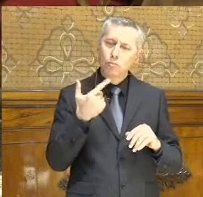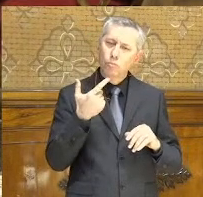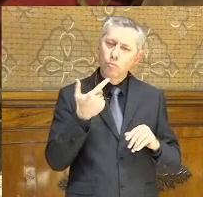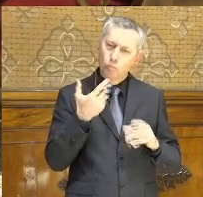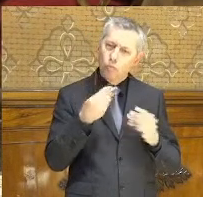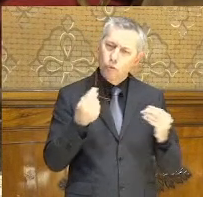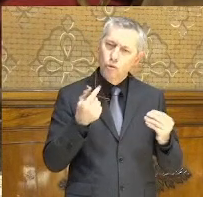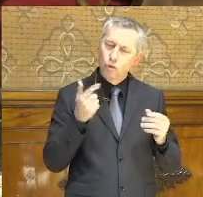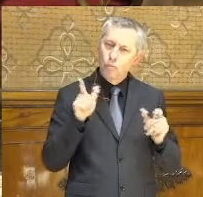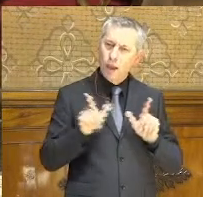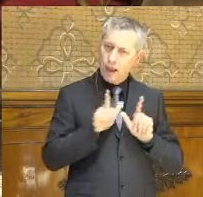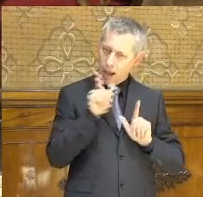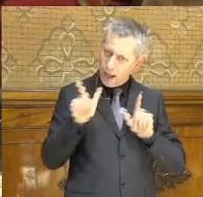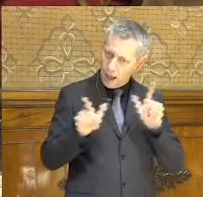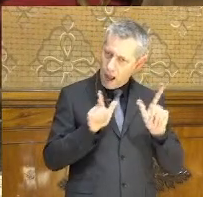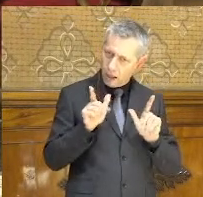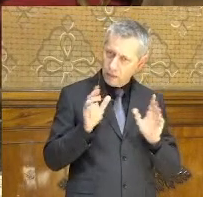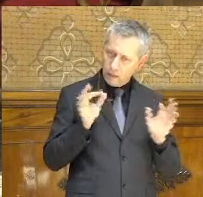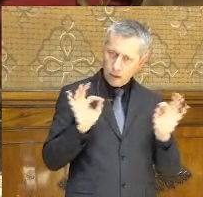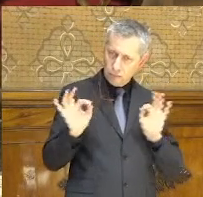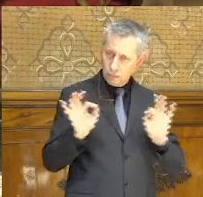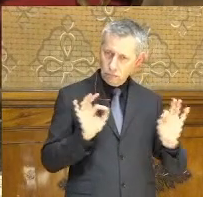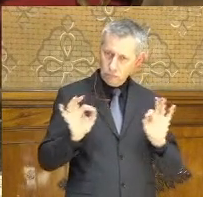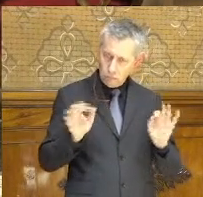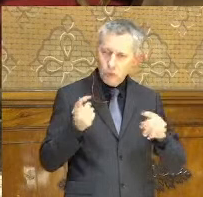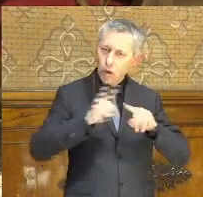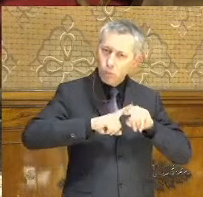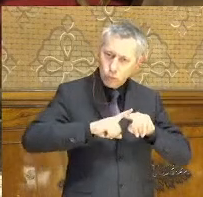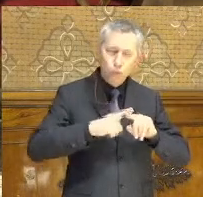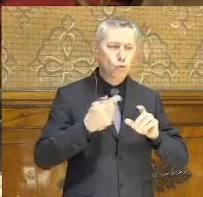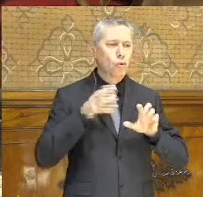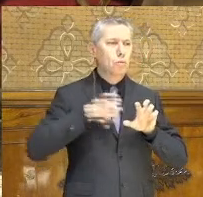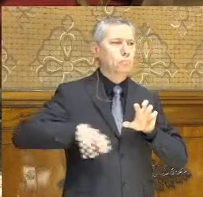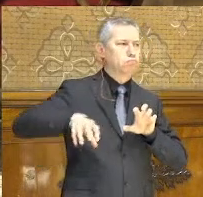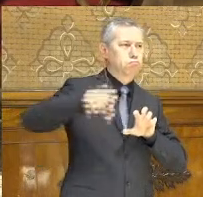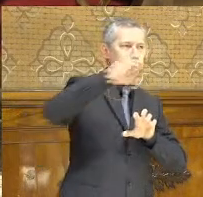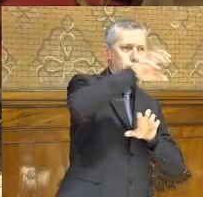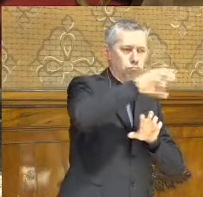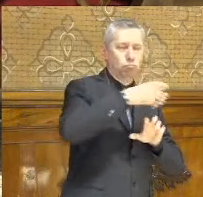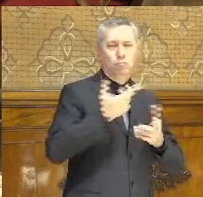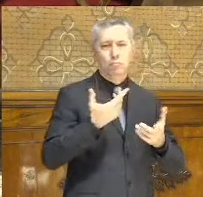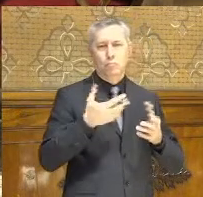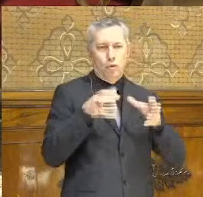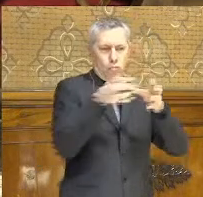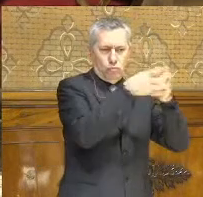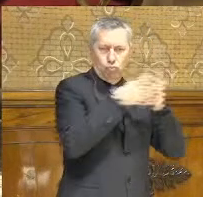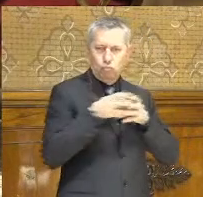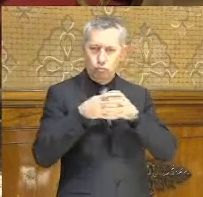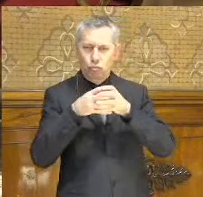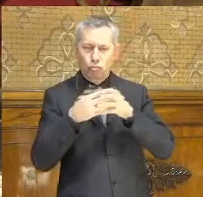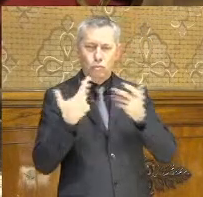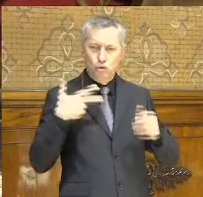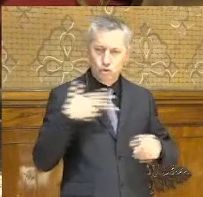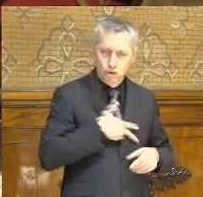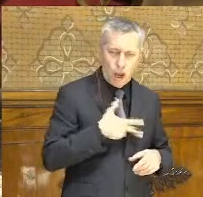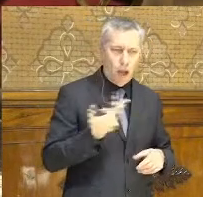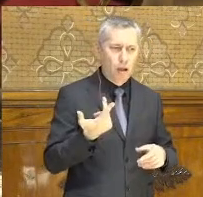and geographically marked, you know, that to When I hear an